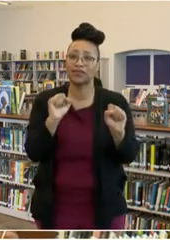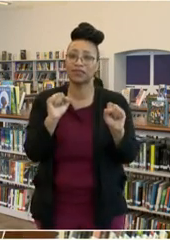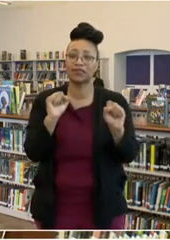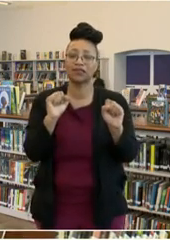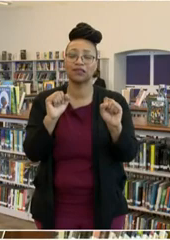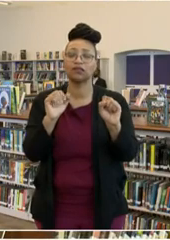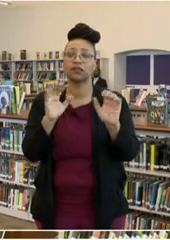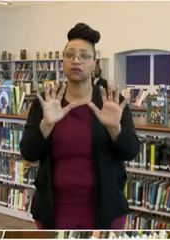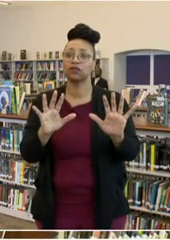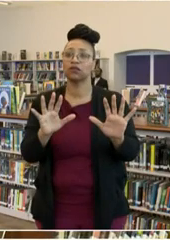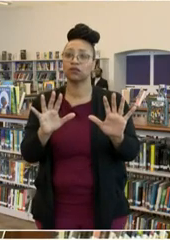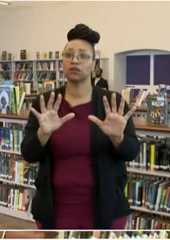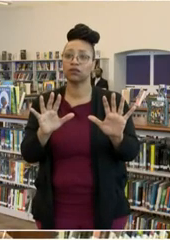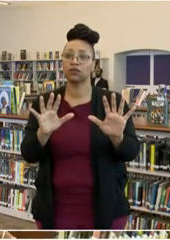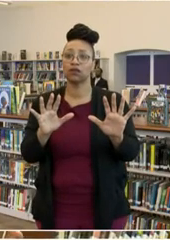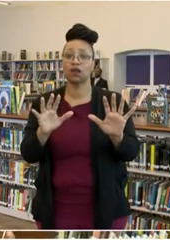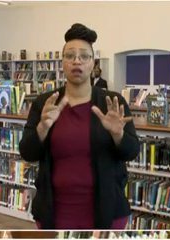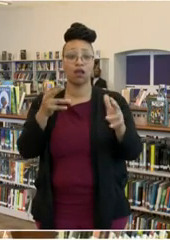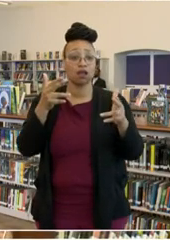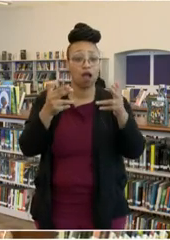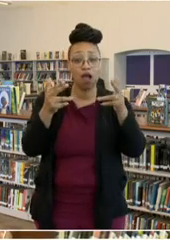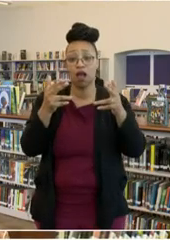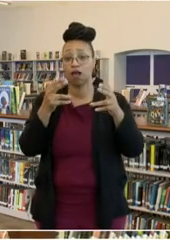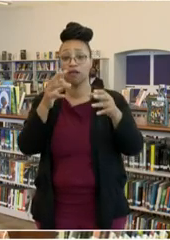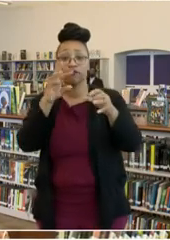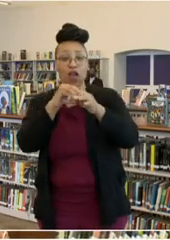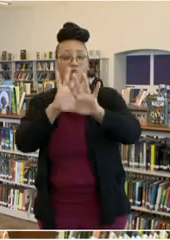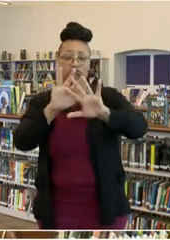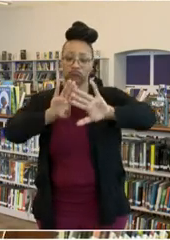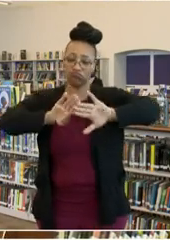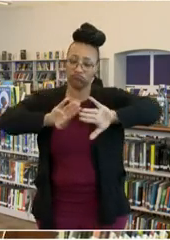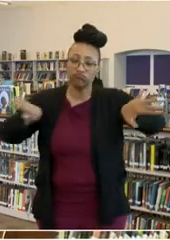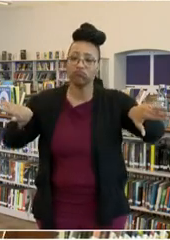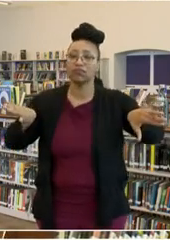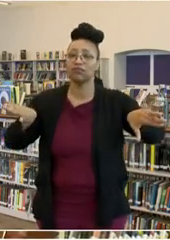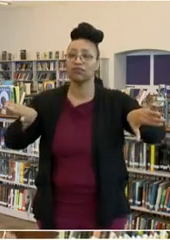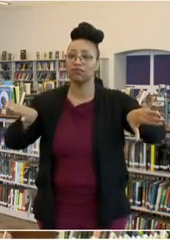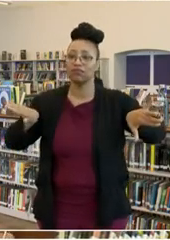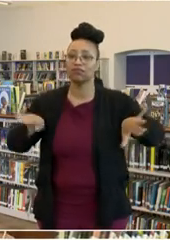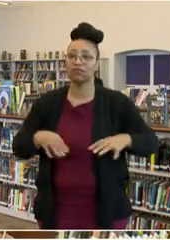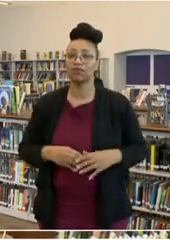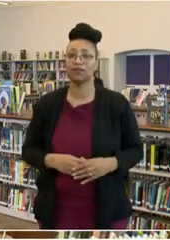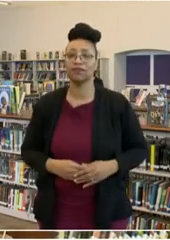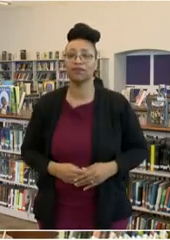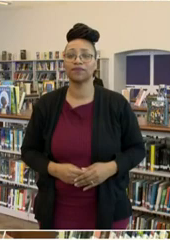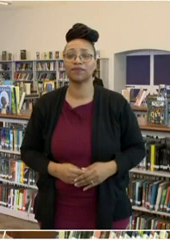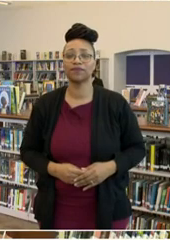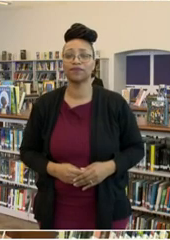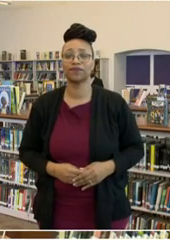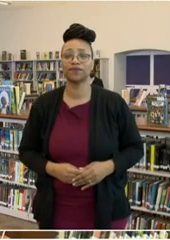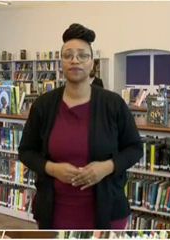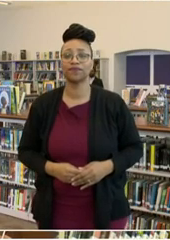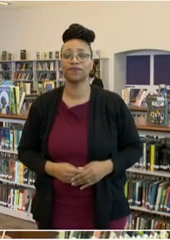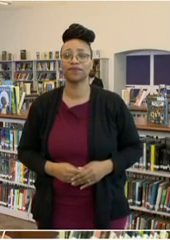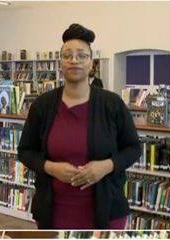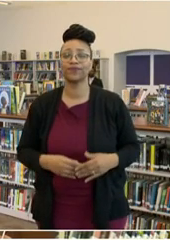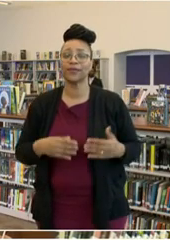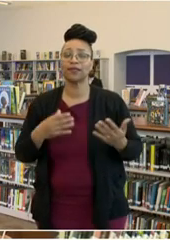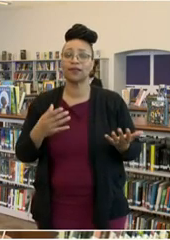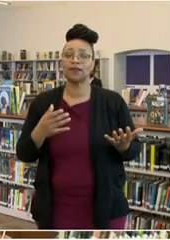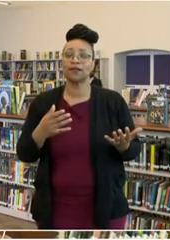think that's kind of the general big story. But to your point, there are a lot of practical things that we're working on